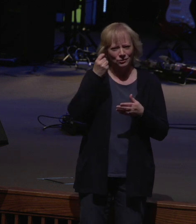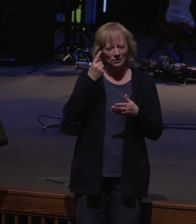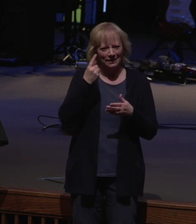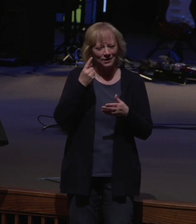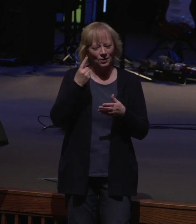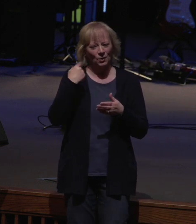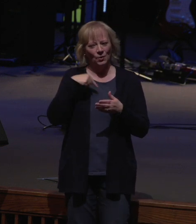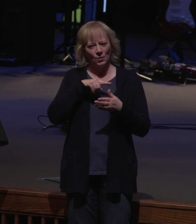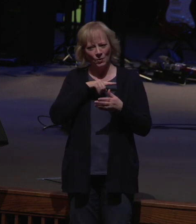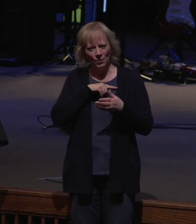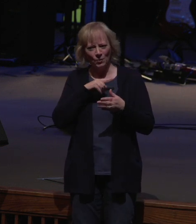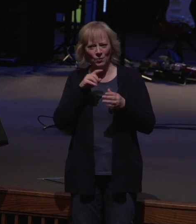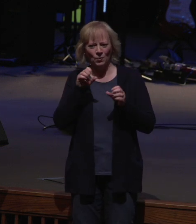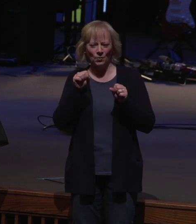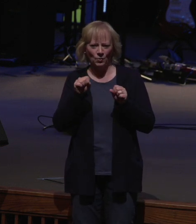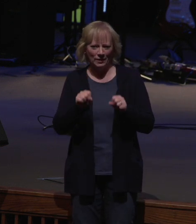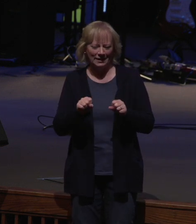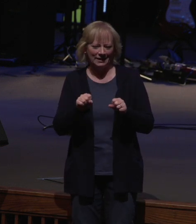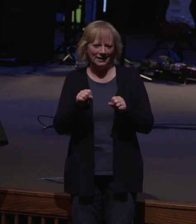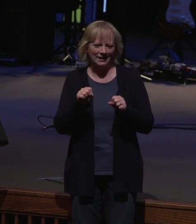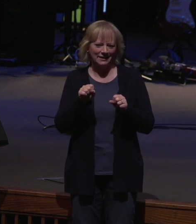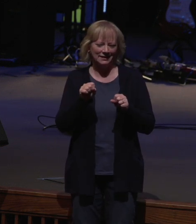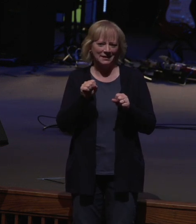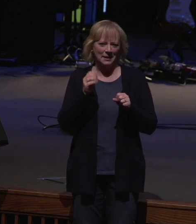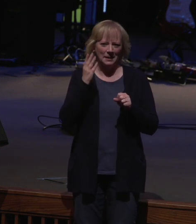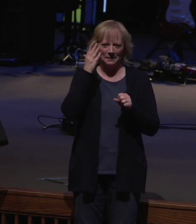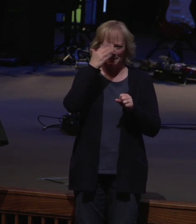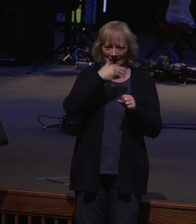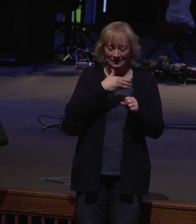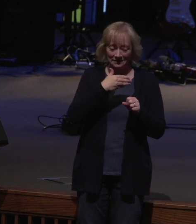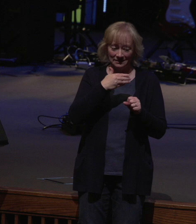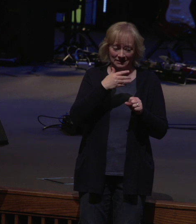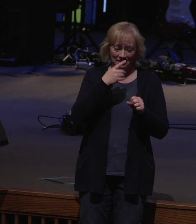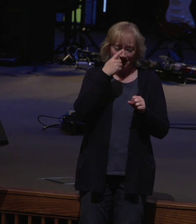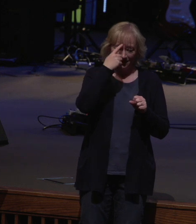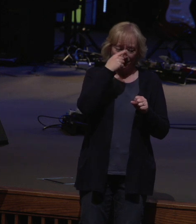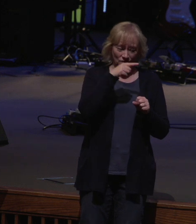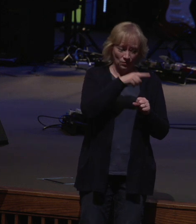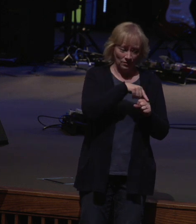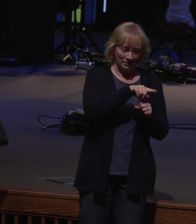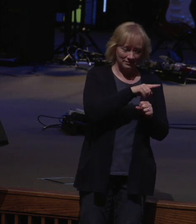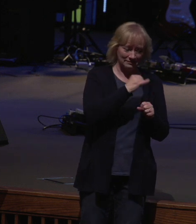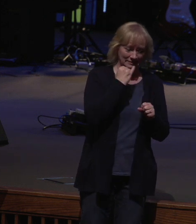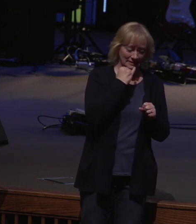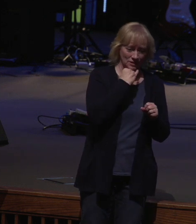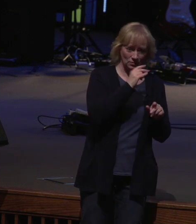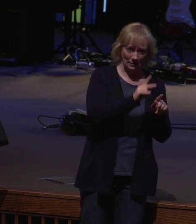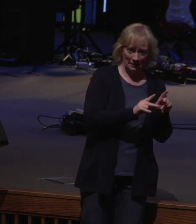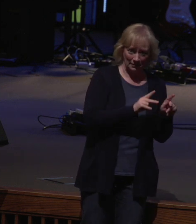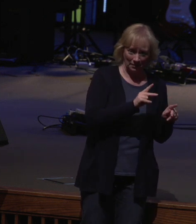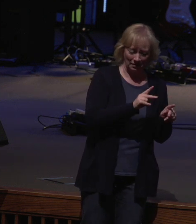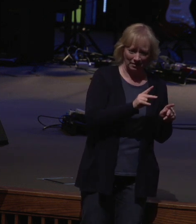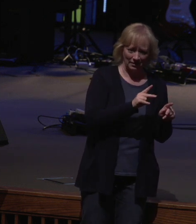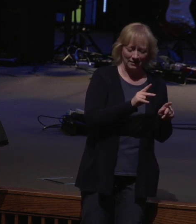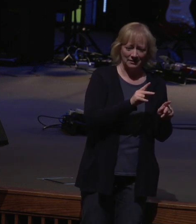What we can gloss over is for the Israelites, this was saying